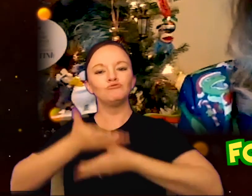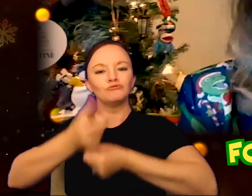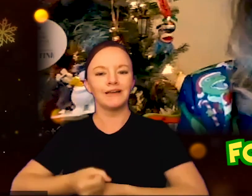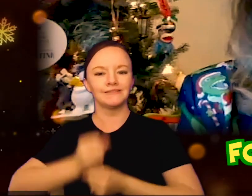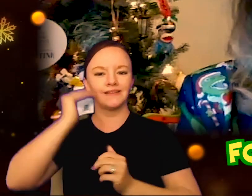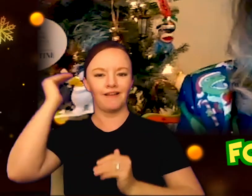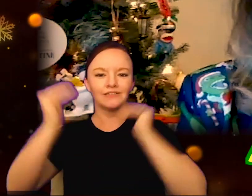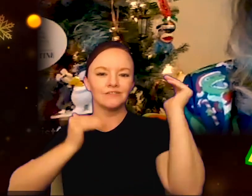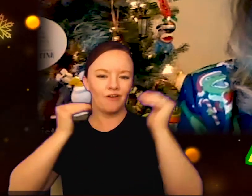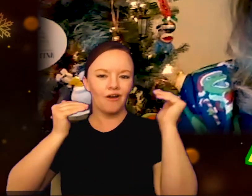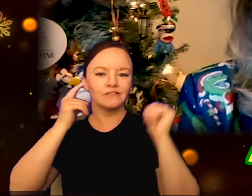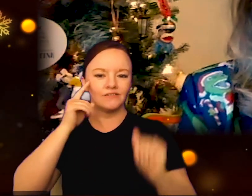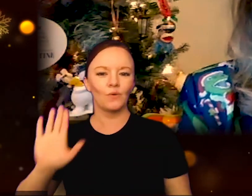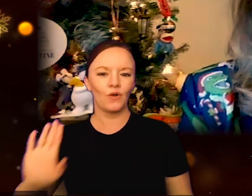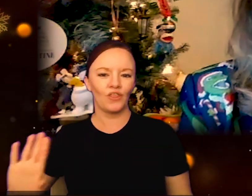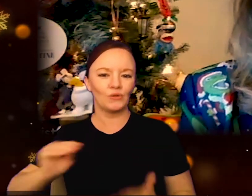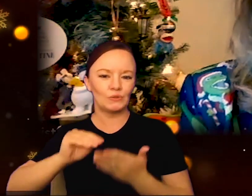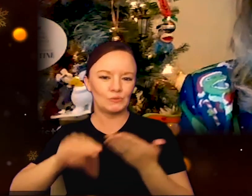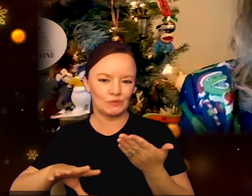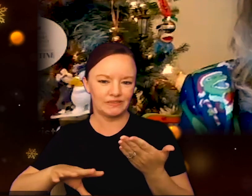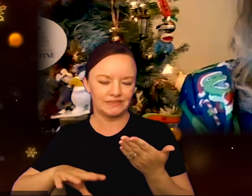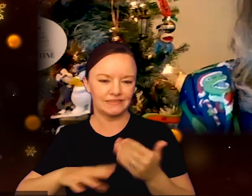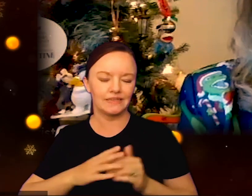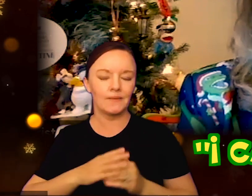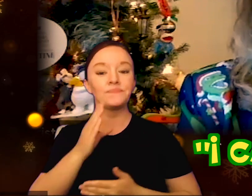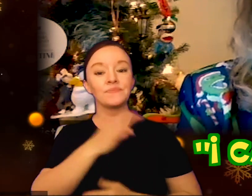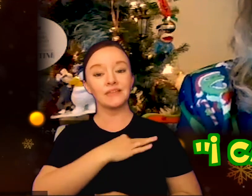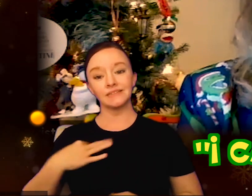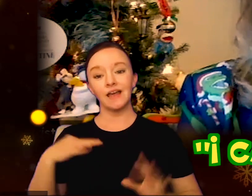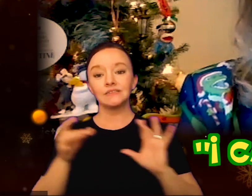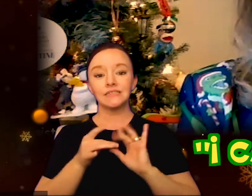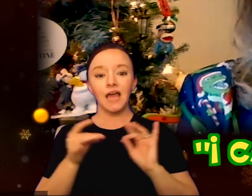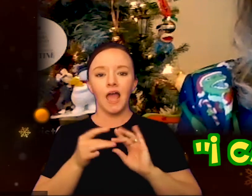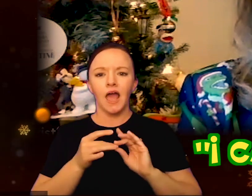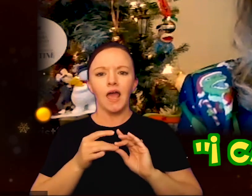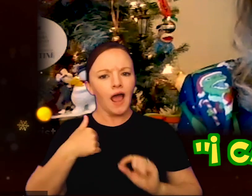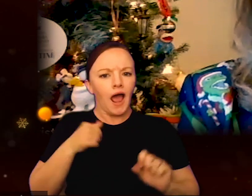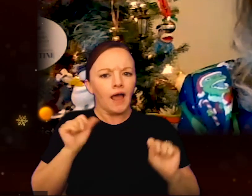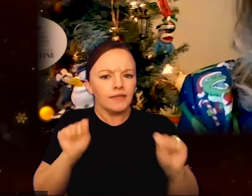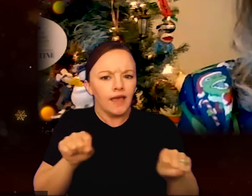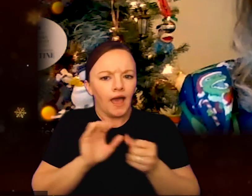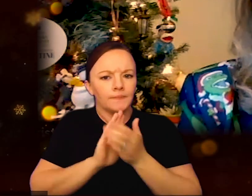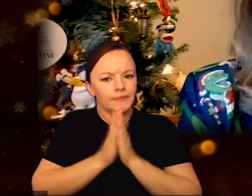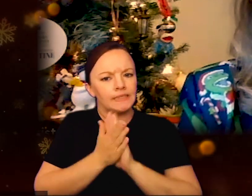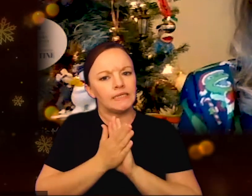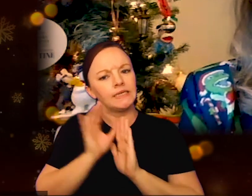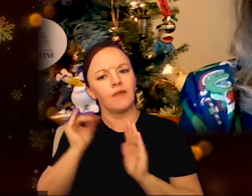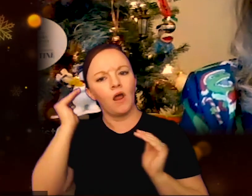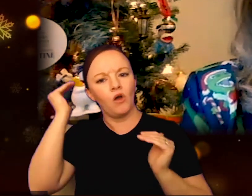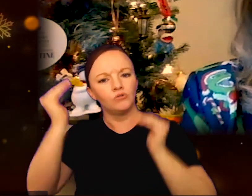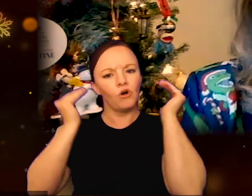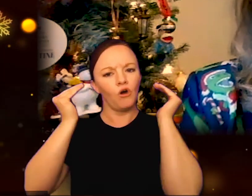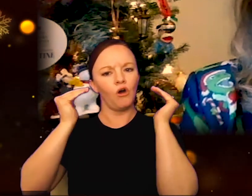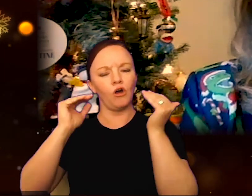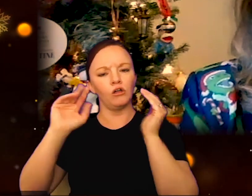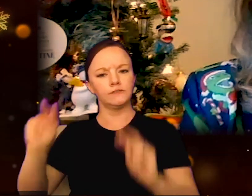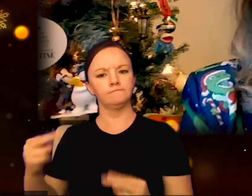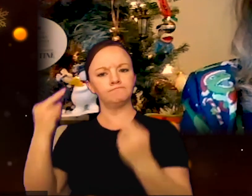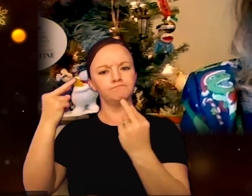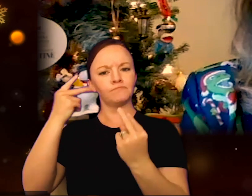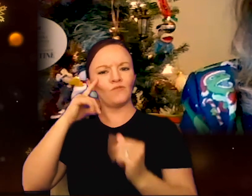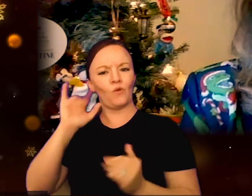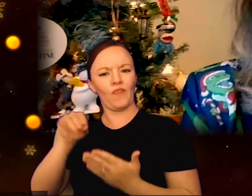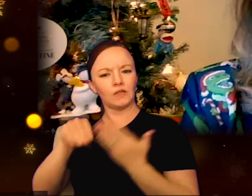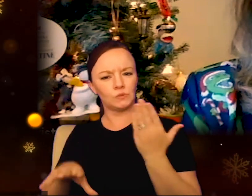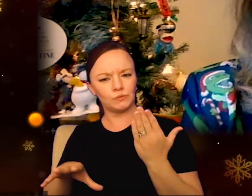their students. And we've heard statements like, I can be that person. I can be that caring